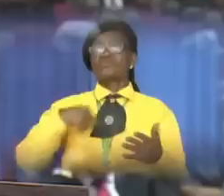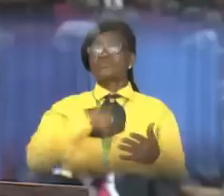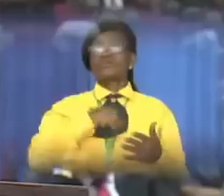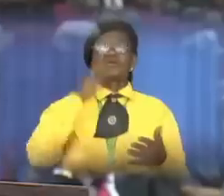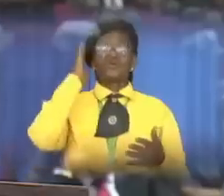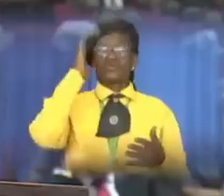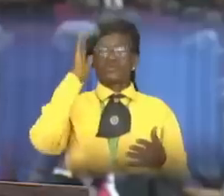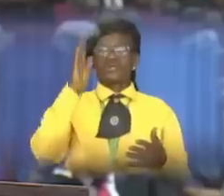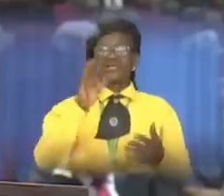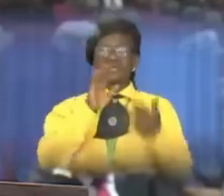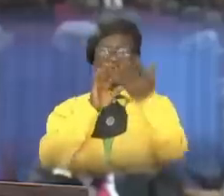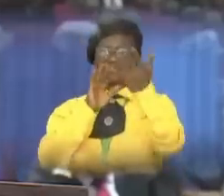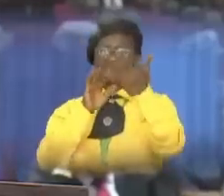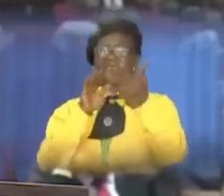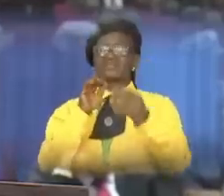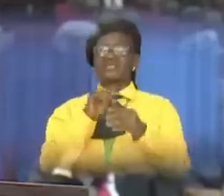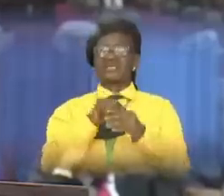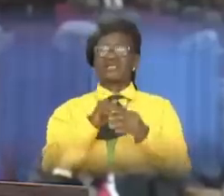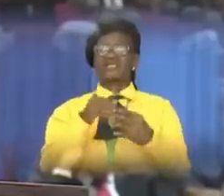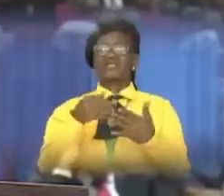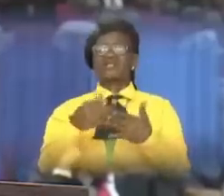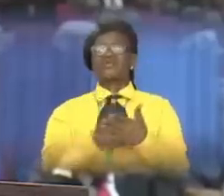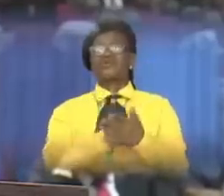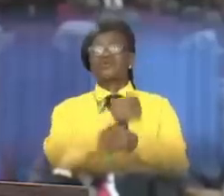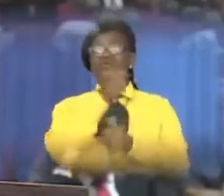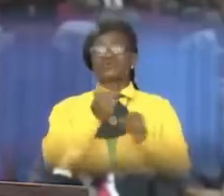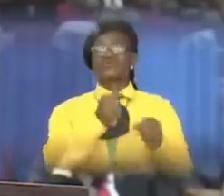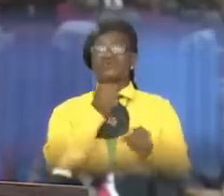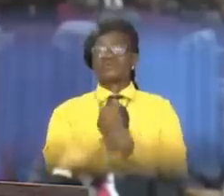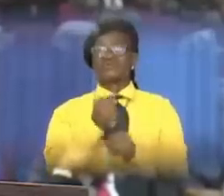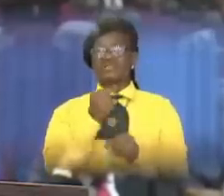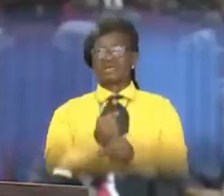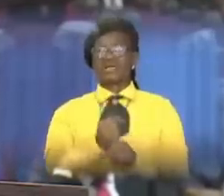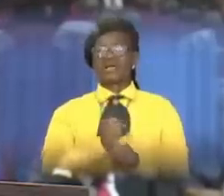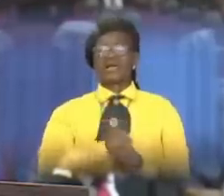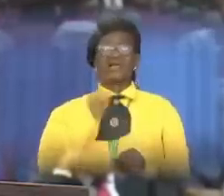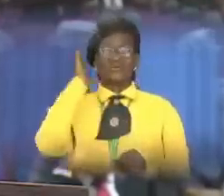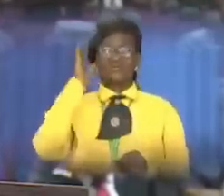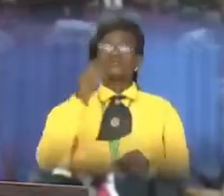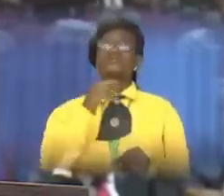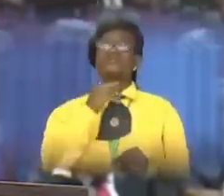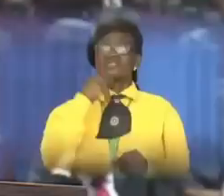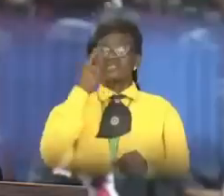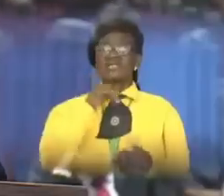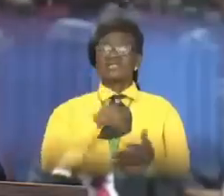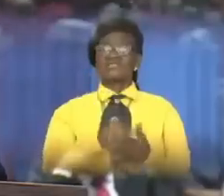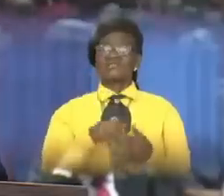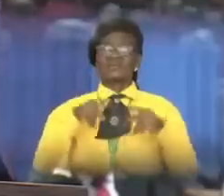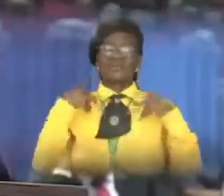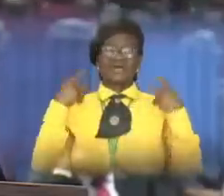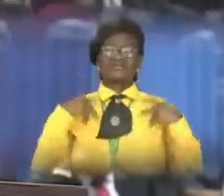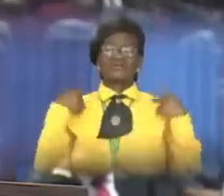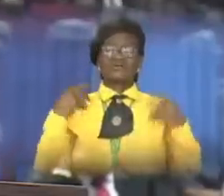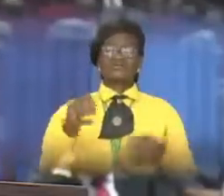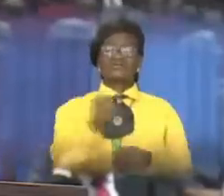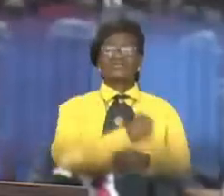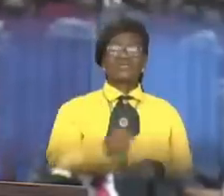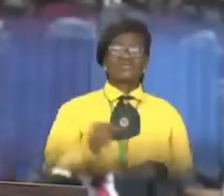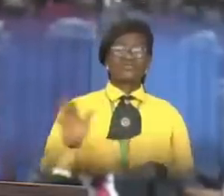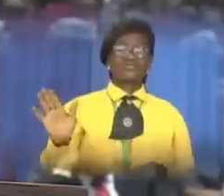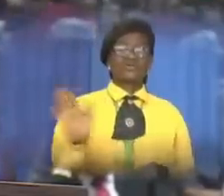them already, before we go. So pastors, will you please take your position? And